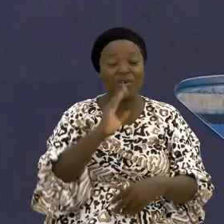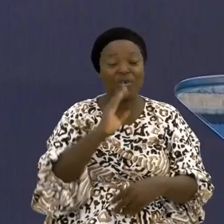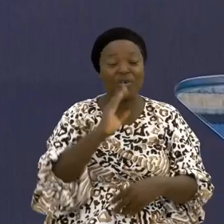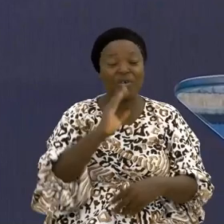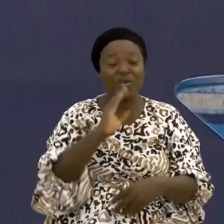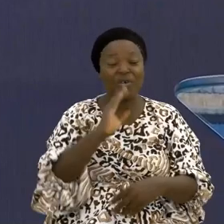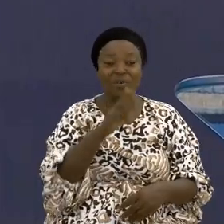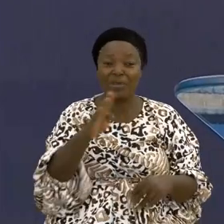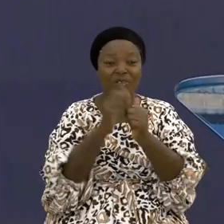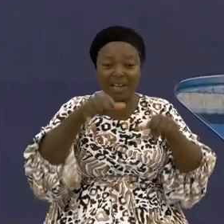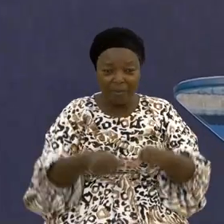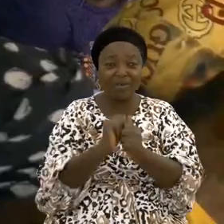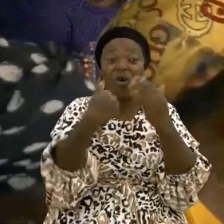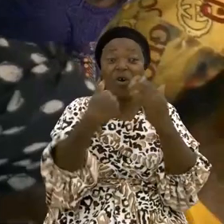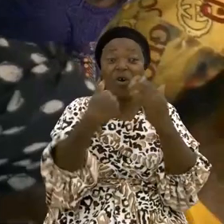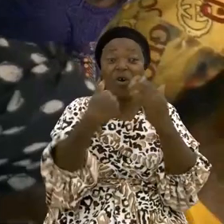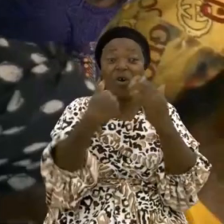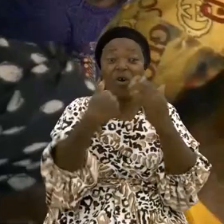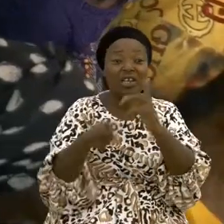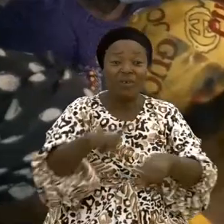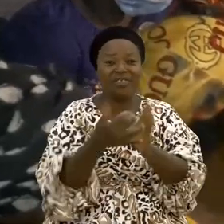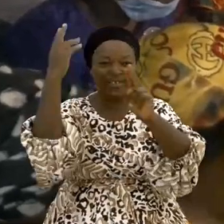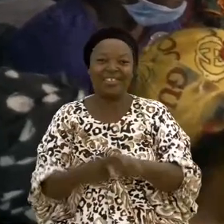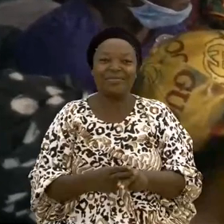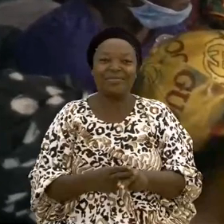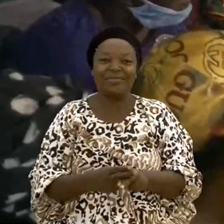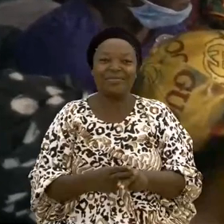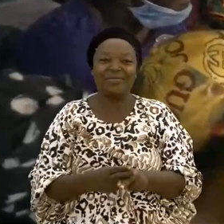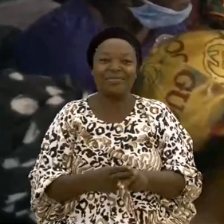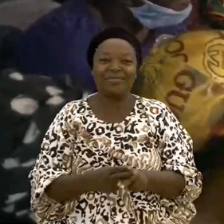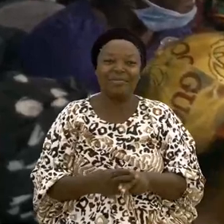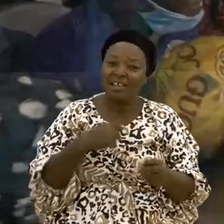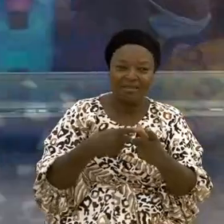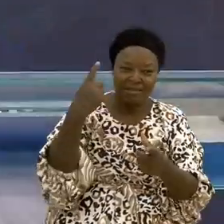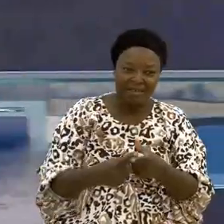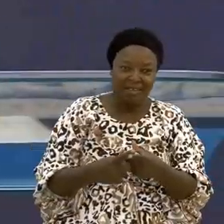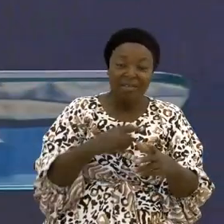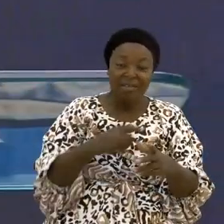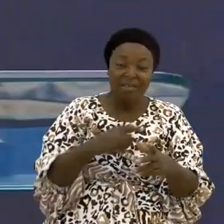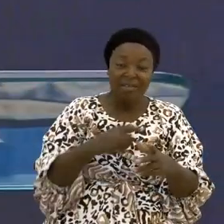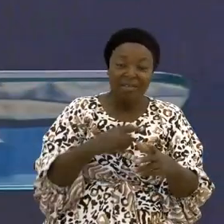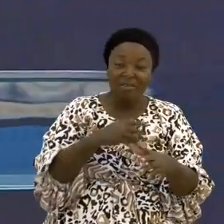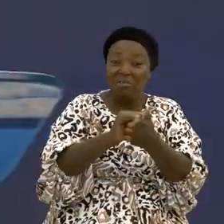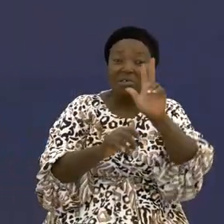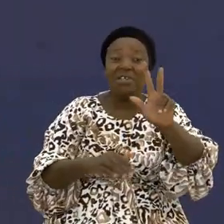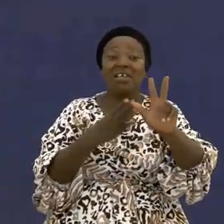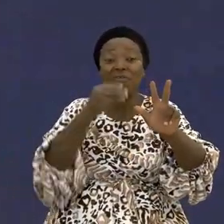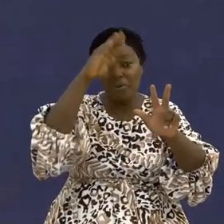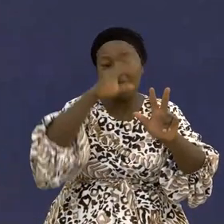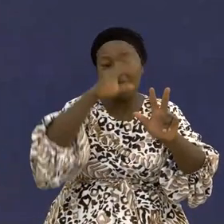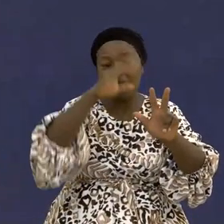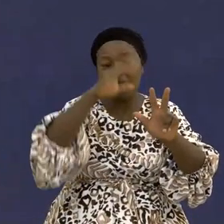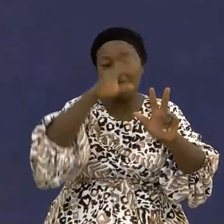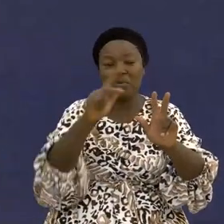all the days of your life in Jesus' name. And then they were promoted. Your promotion is